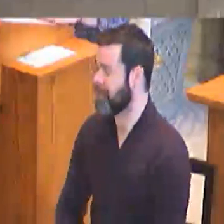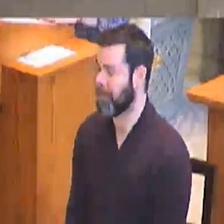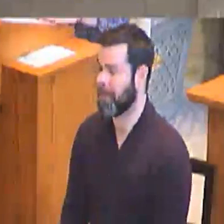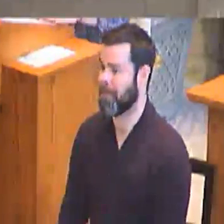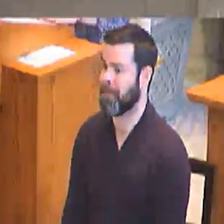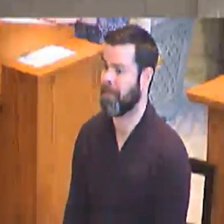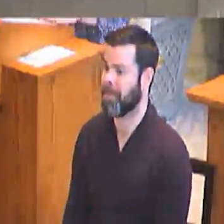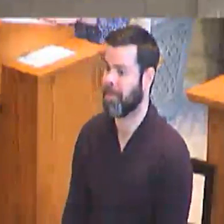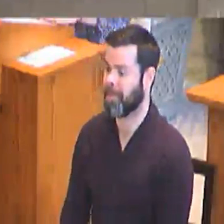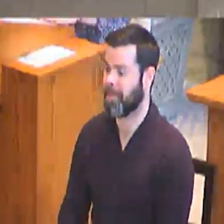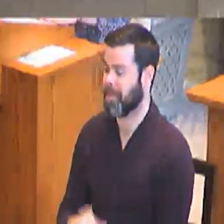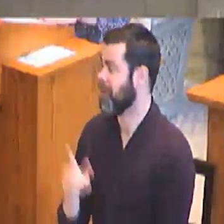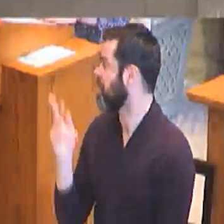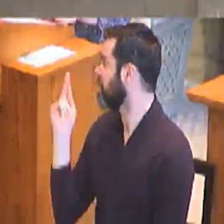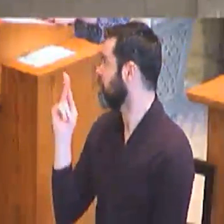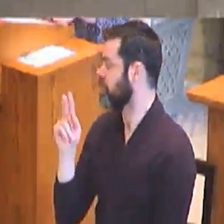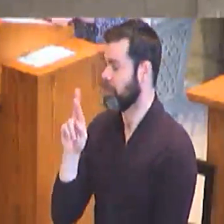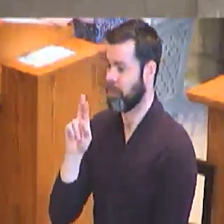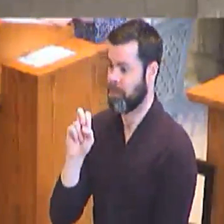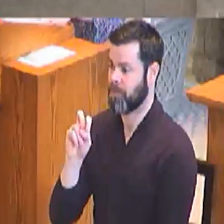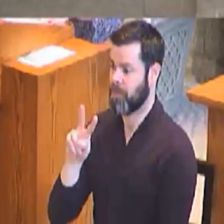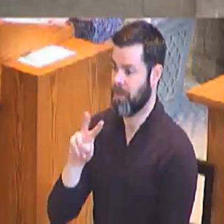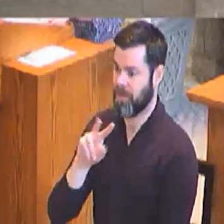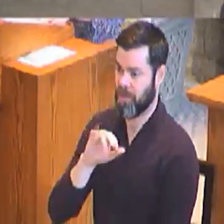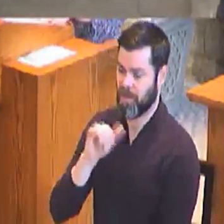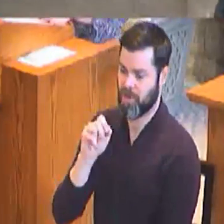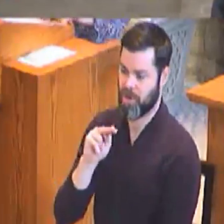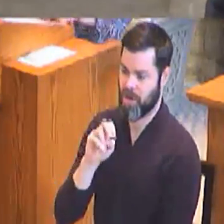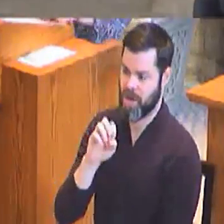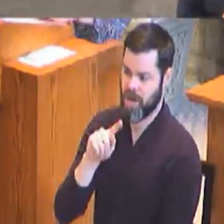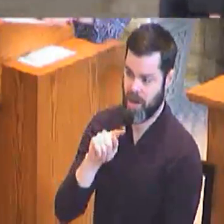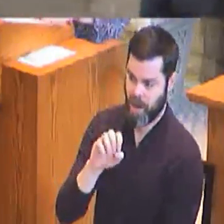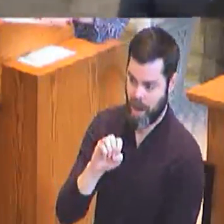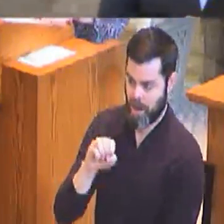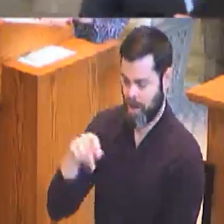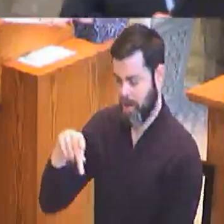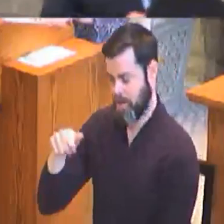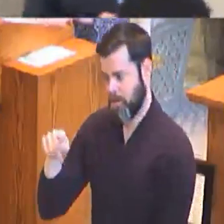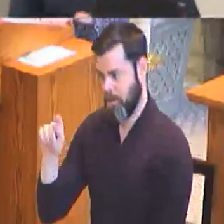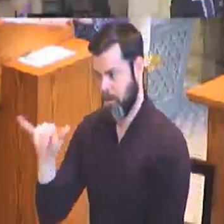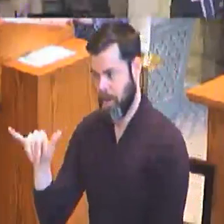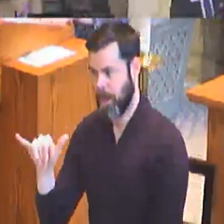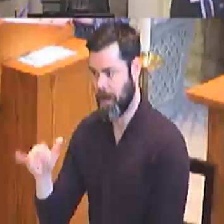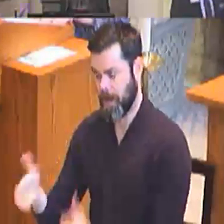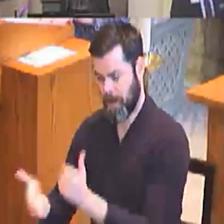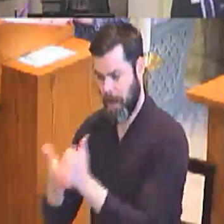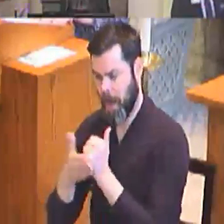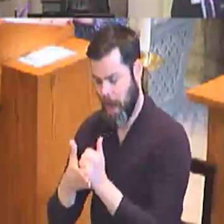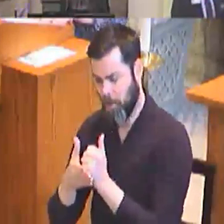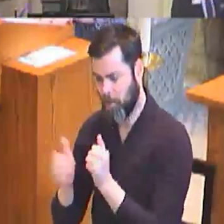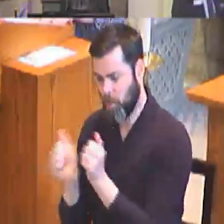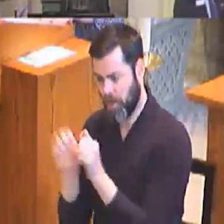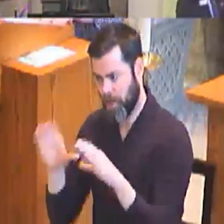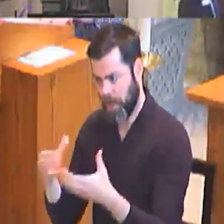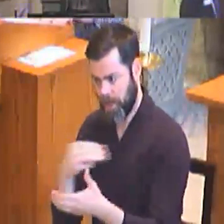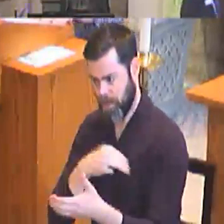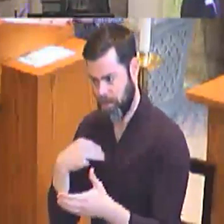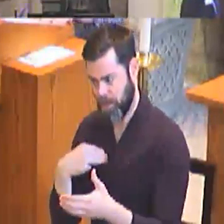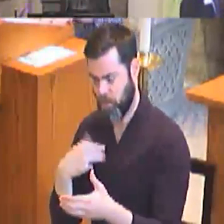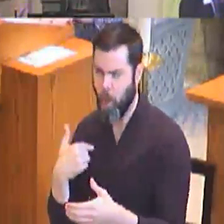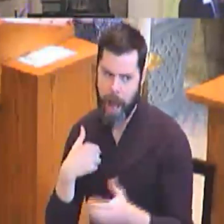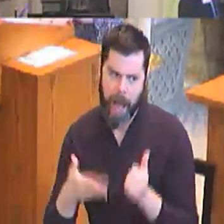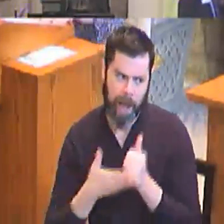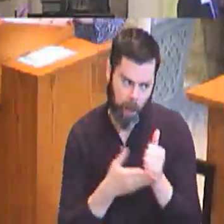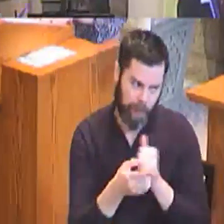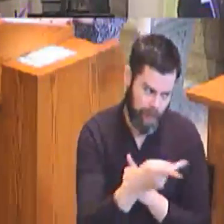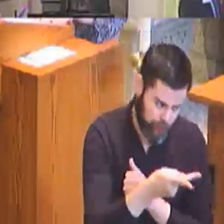So Reverend Jeanette and Reverend Patty, they assisted in that membership class. I should say I probably assisted them in the membership class,